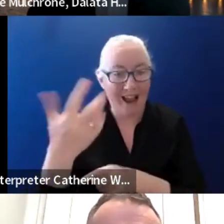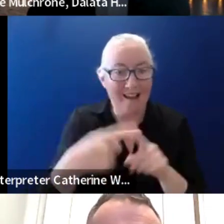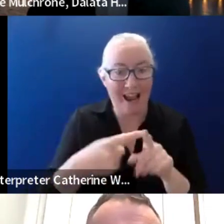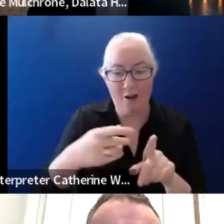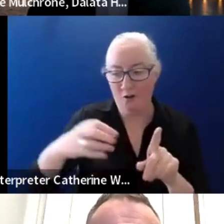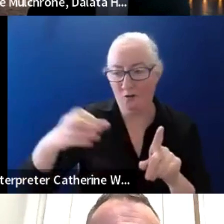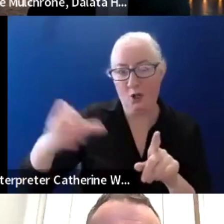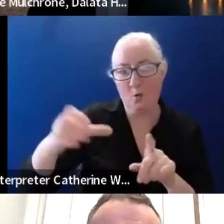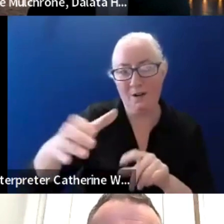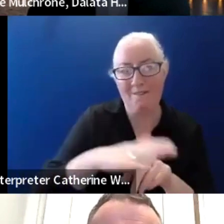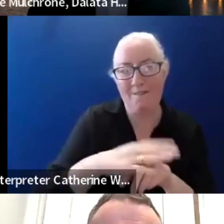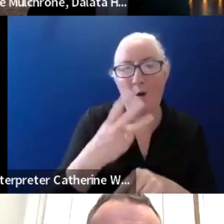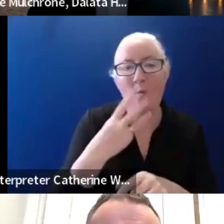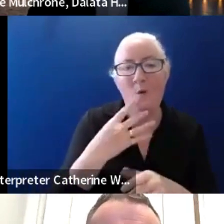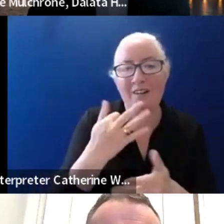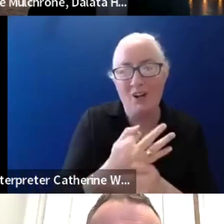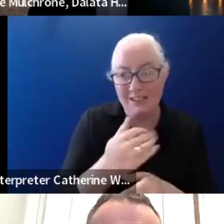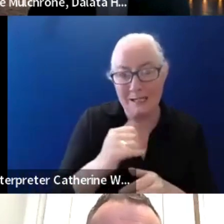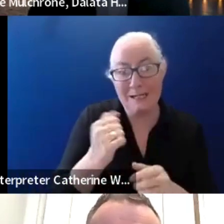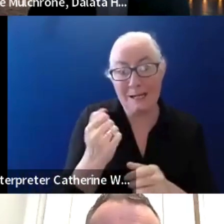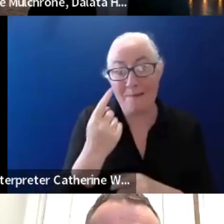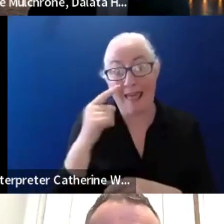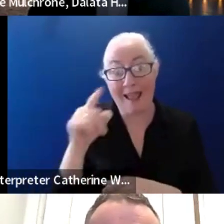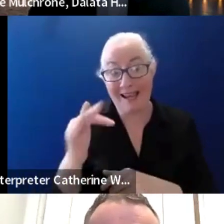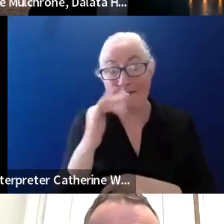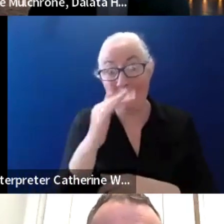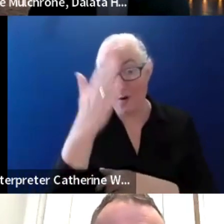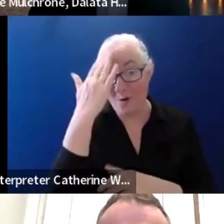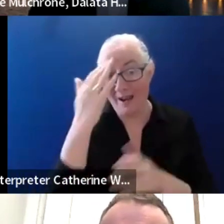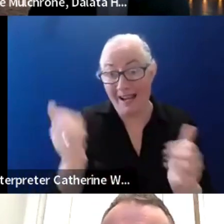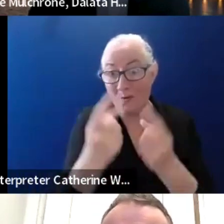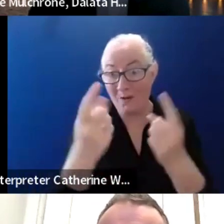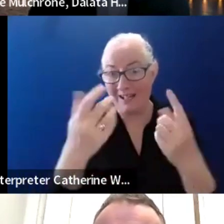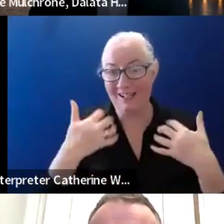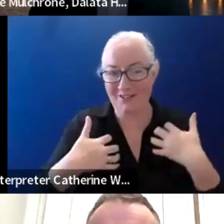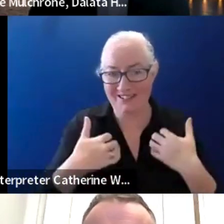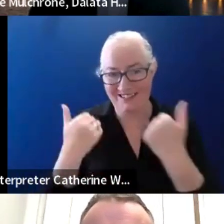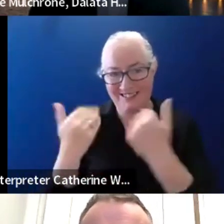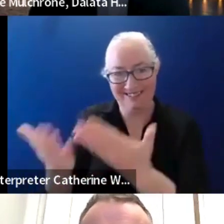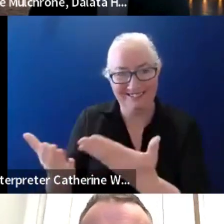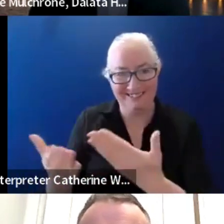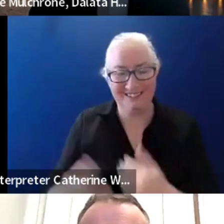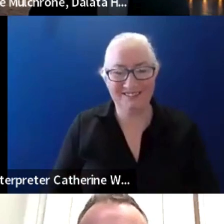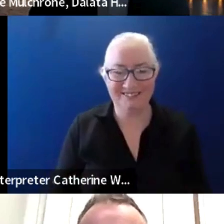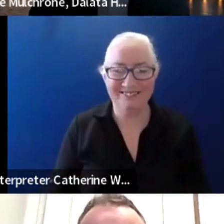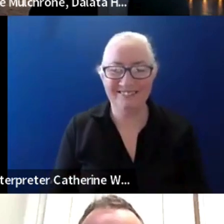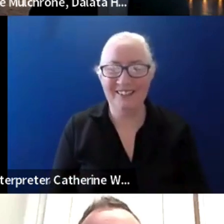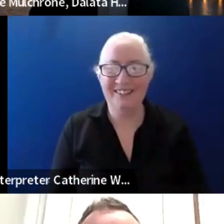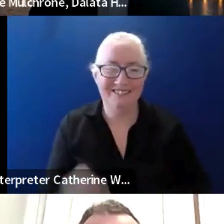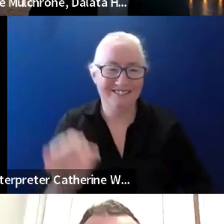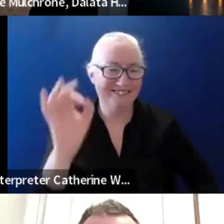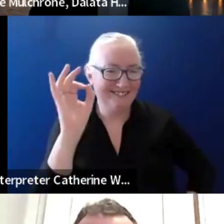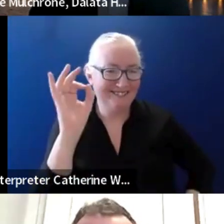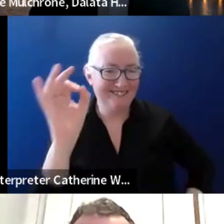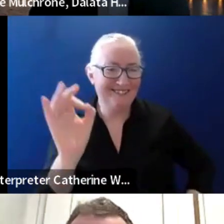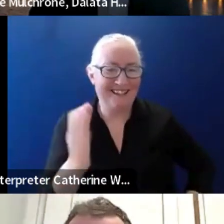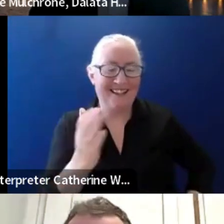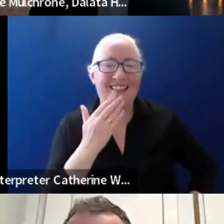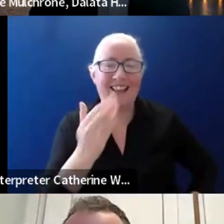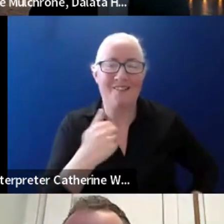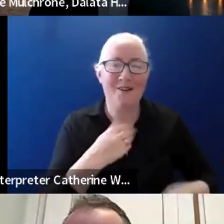for the Waterford team, so keep your eye out for that if you know anyone who's interested. Good pitch at the end, Christian. Thank you very much.